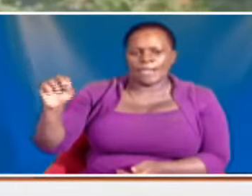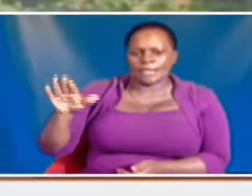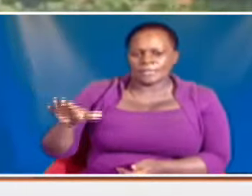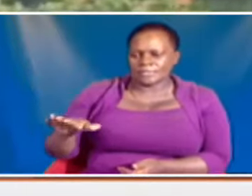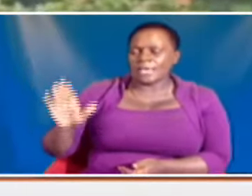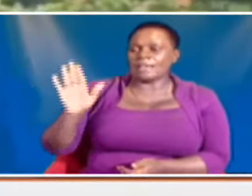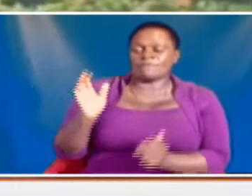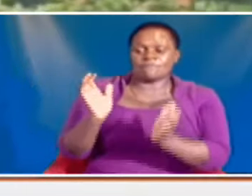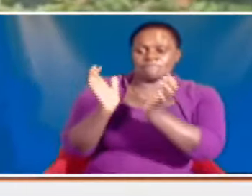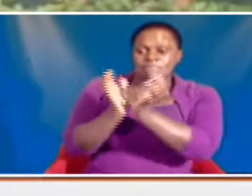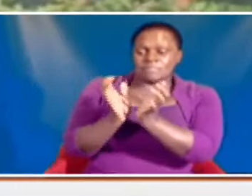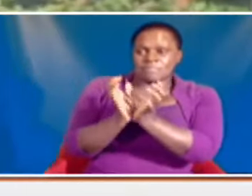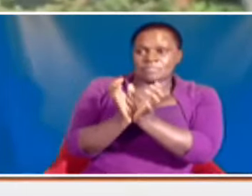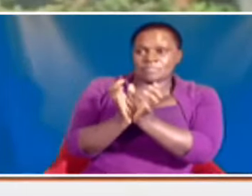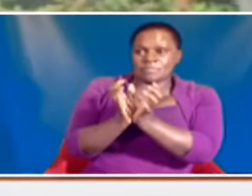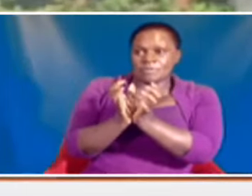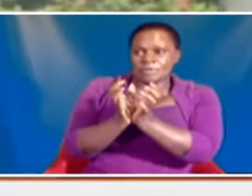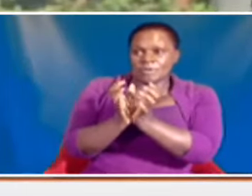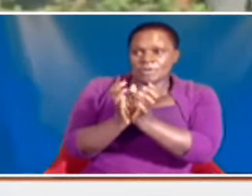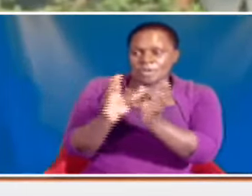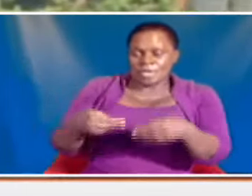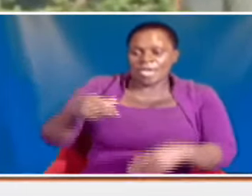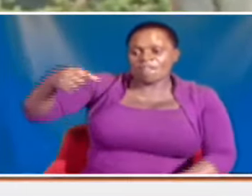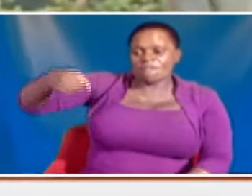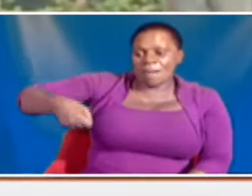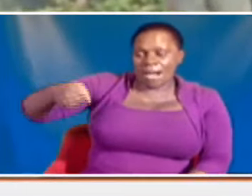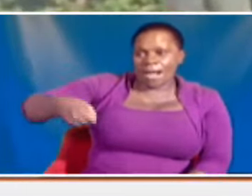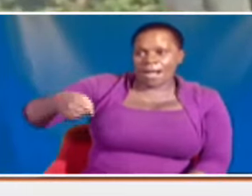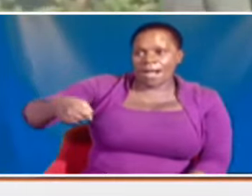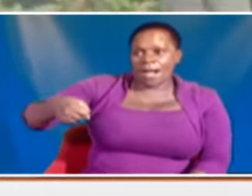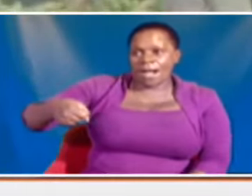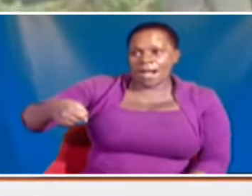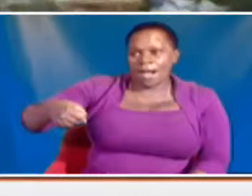yeye tumemshika, hata amepatiana urubaru iko pale chini.